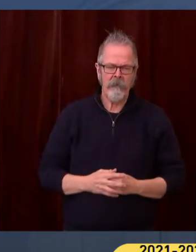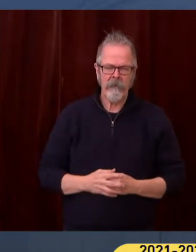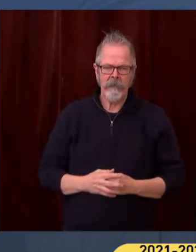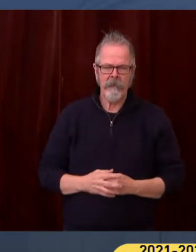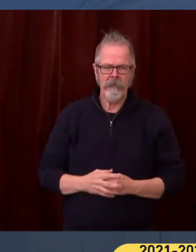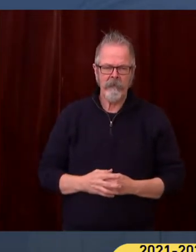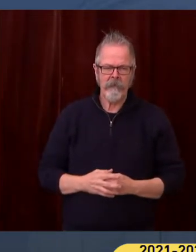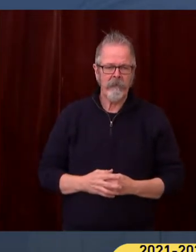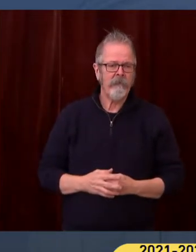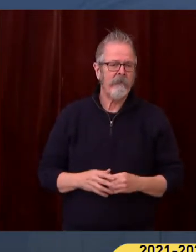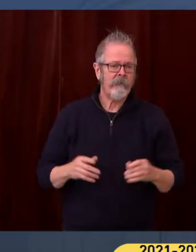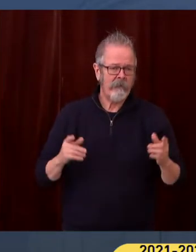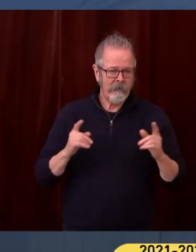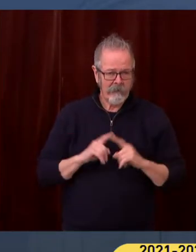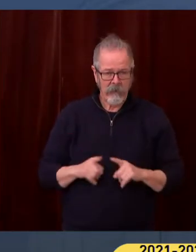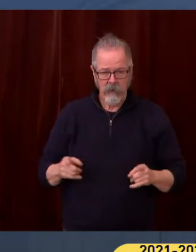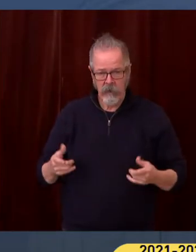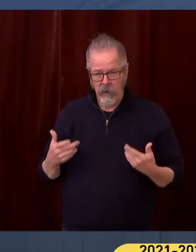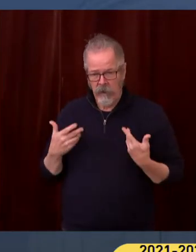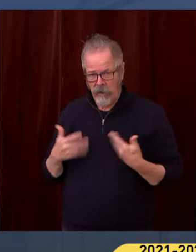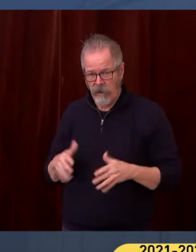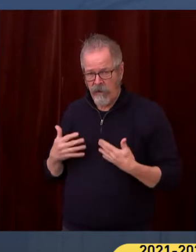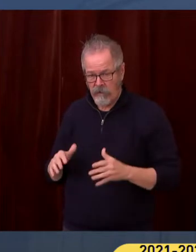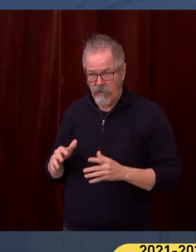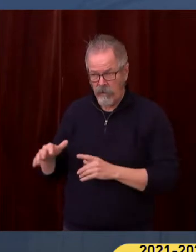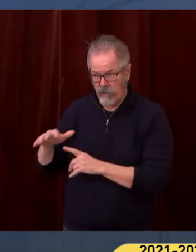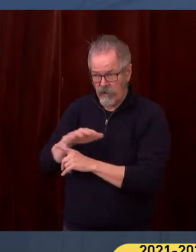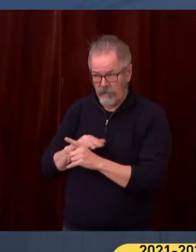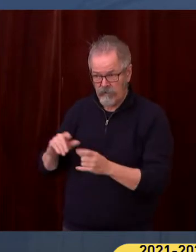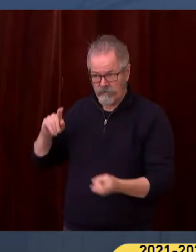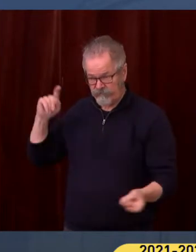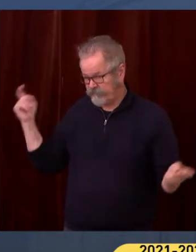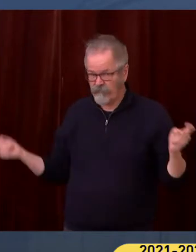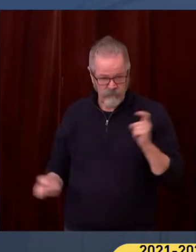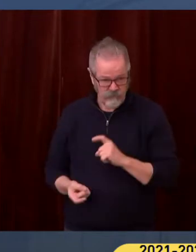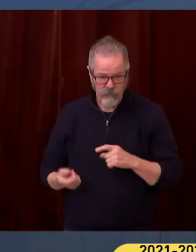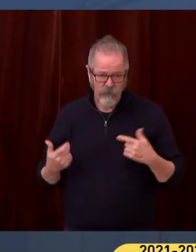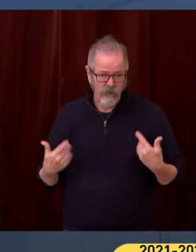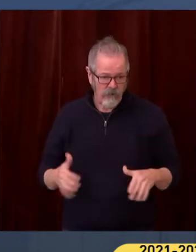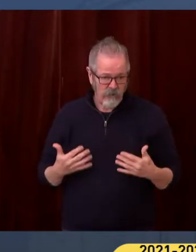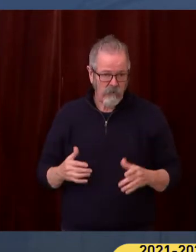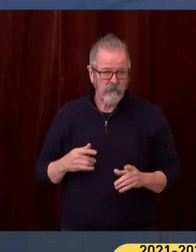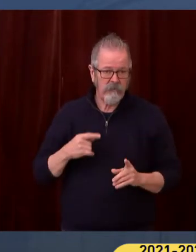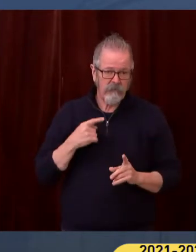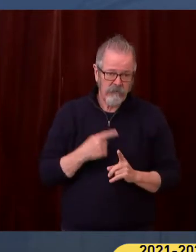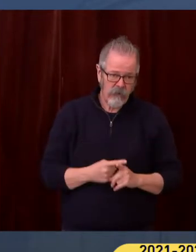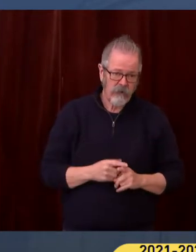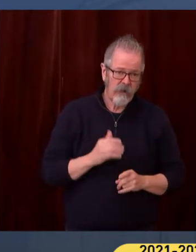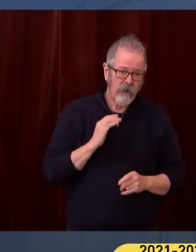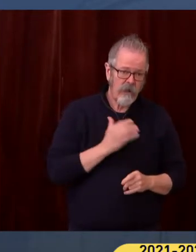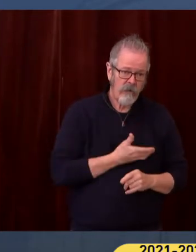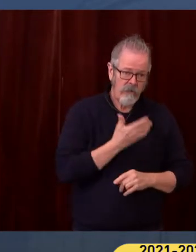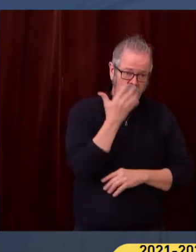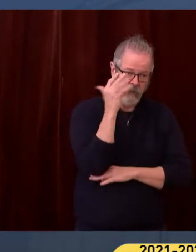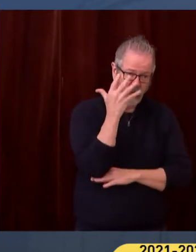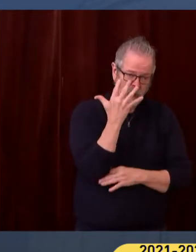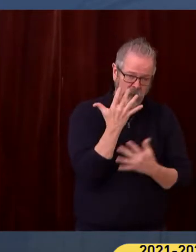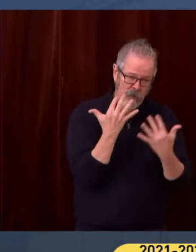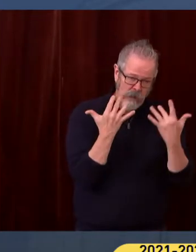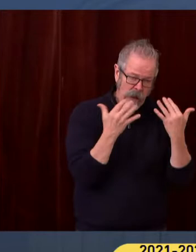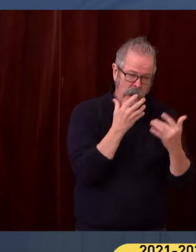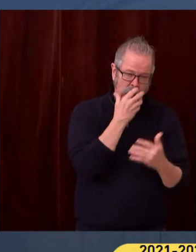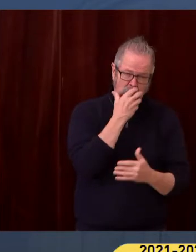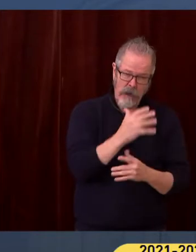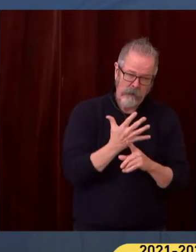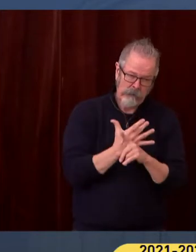seen together with the density of our forests, we are probably in for this for years, if not decades to